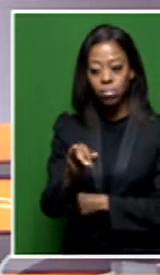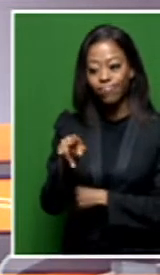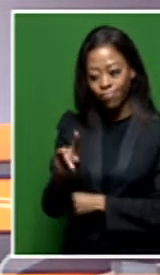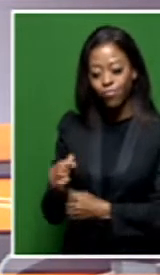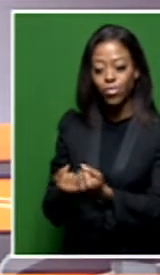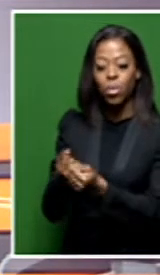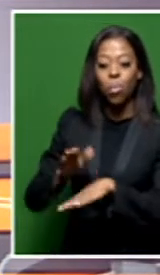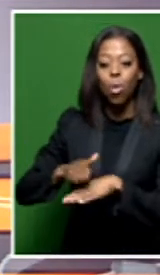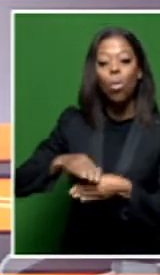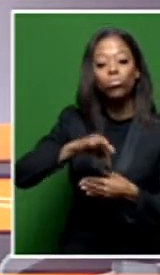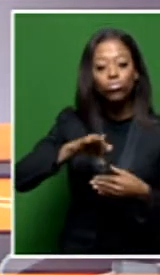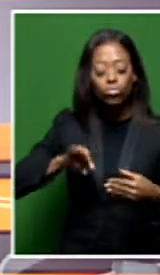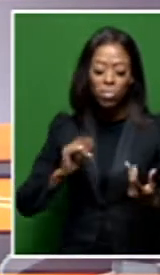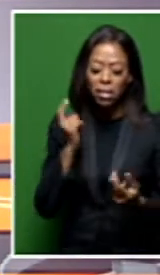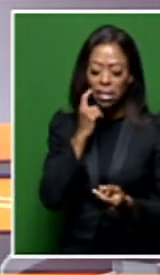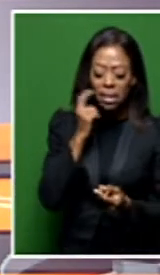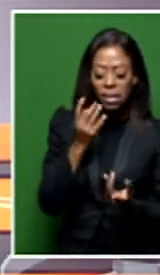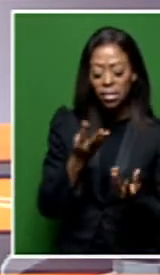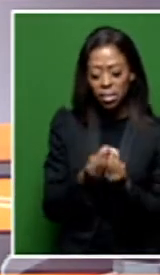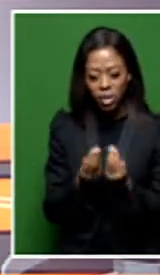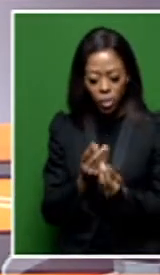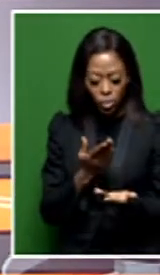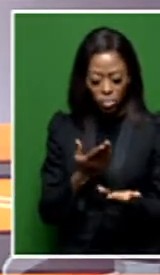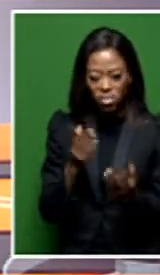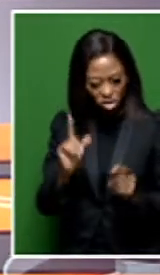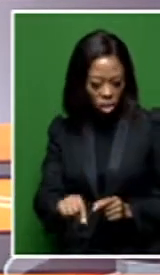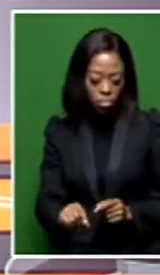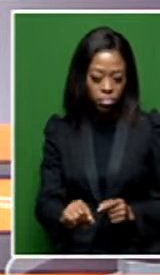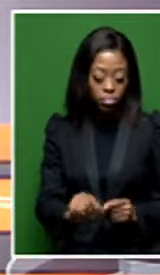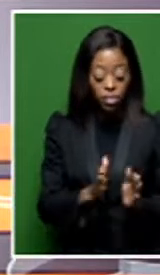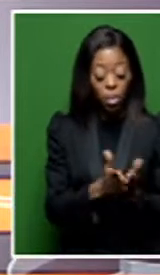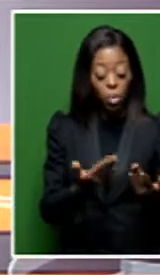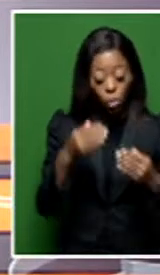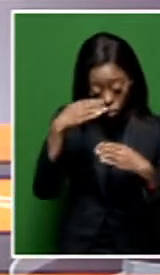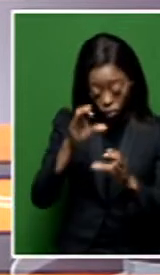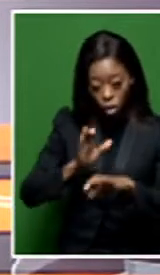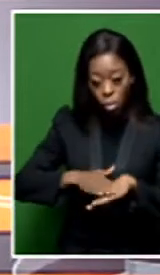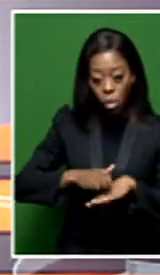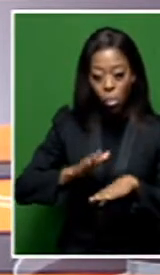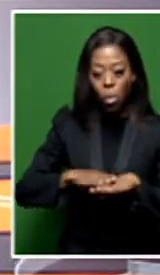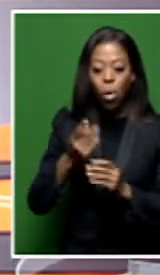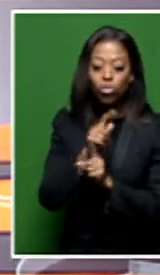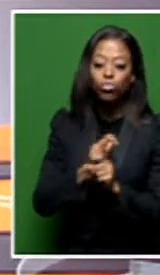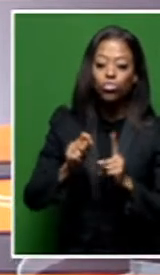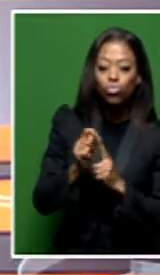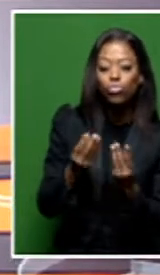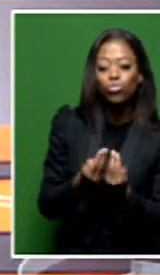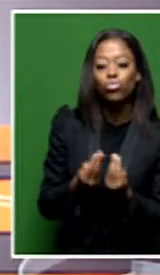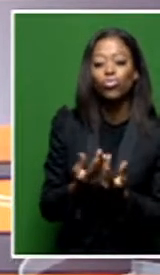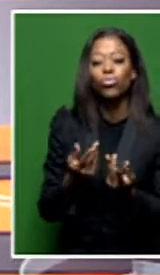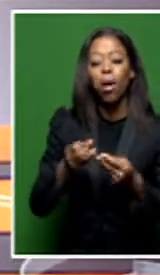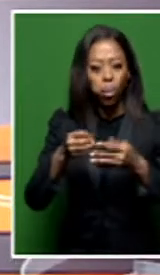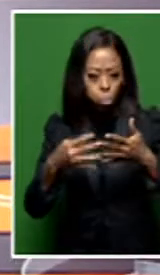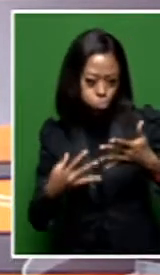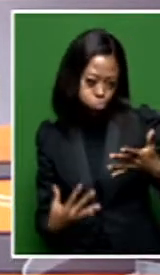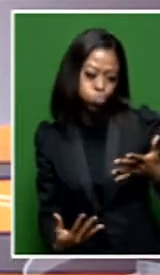with easy, affordable and delicious recipes. The book also focuses on indigenous ingredients such as sorghum, Ditloo or bambara